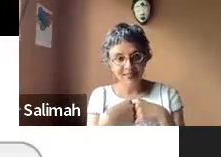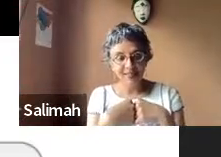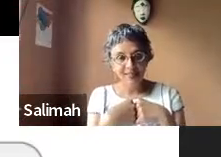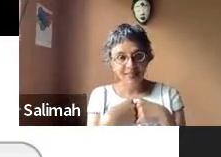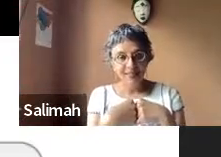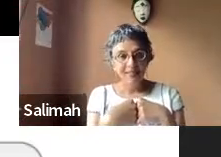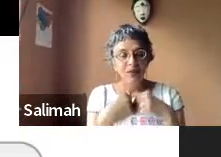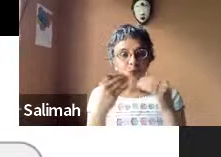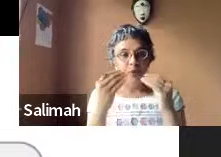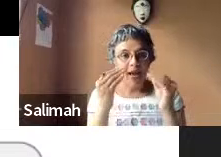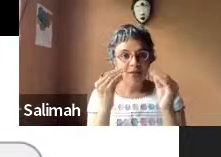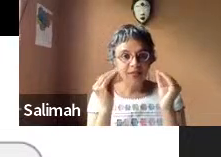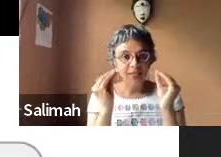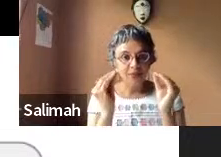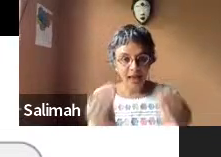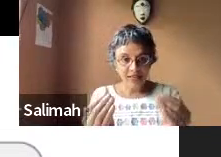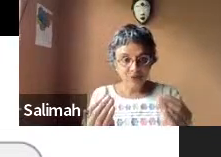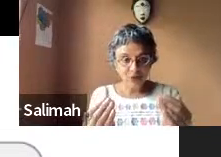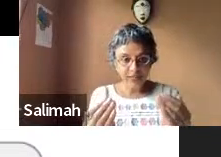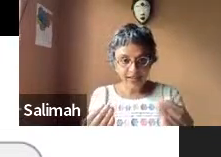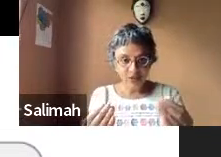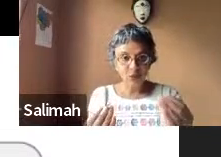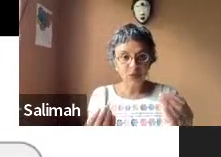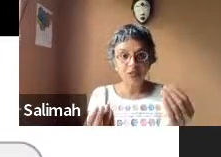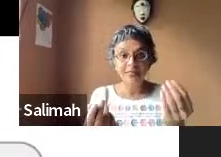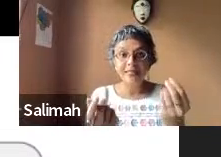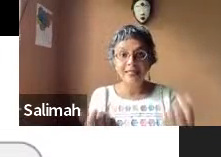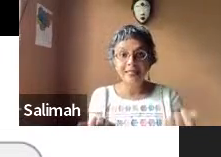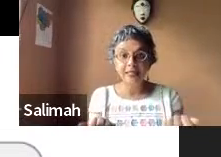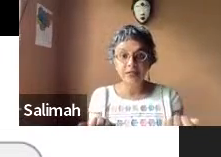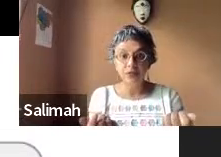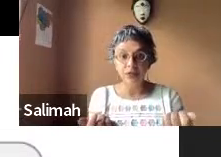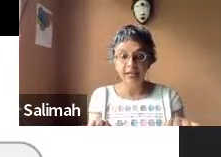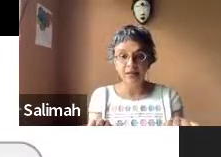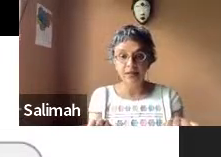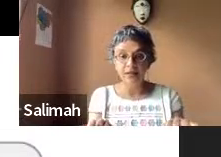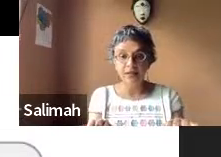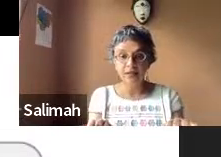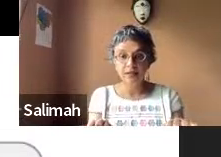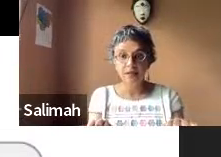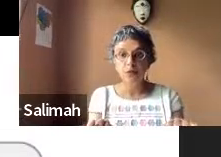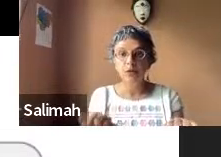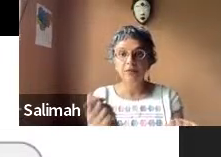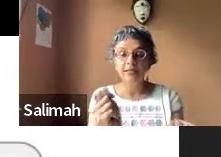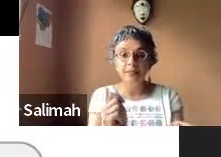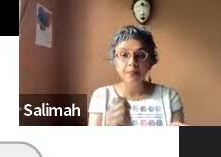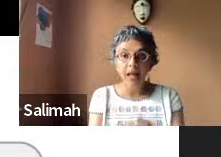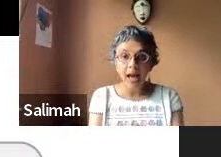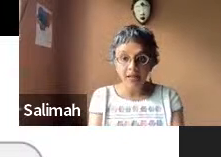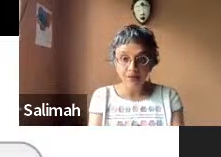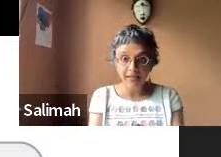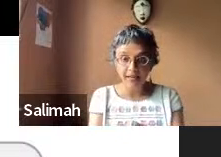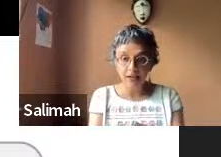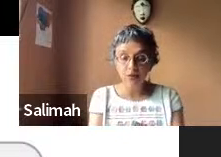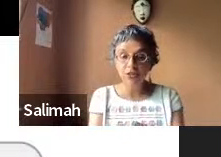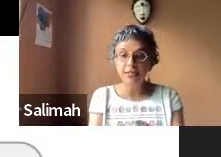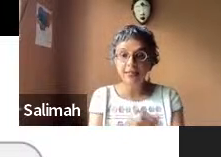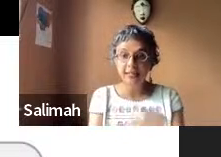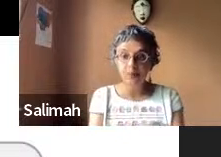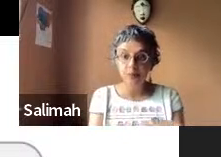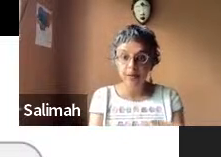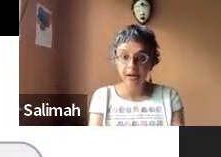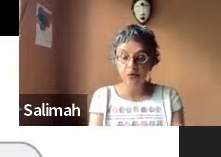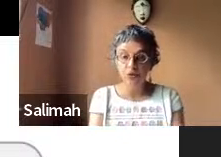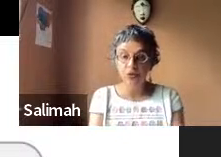index. We have the demand for care, which is the need for care. We have the supply of care, which